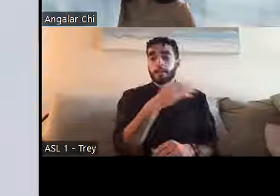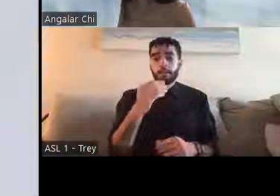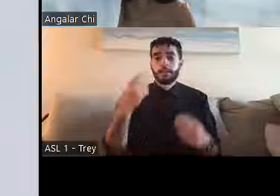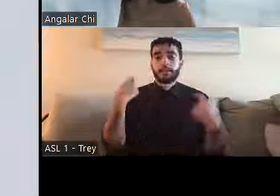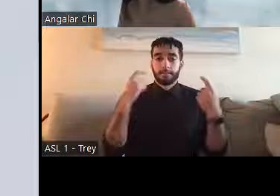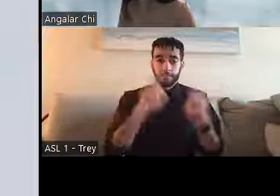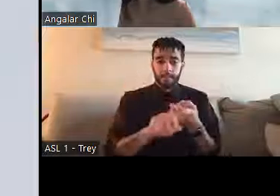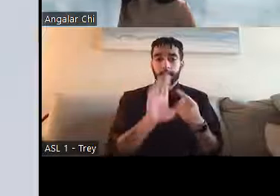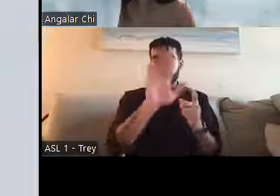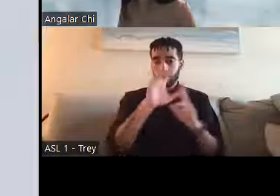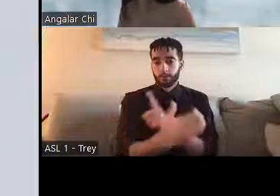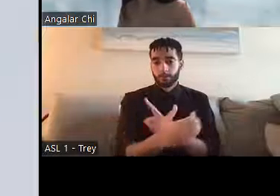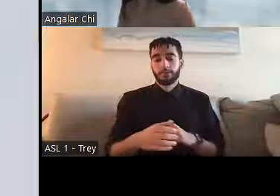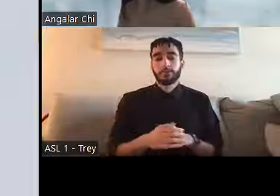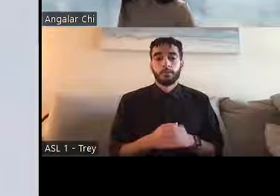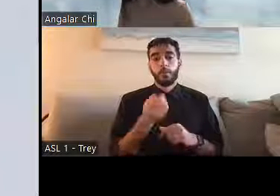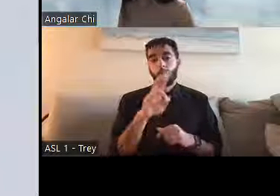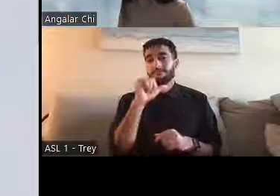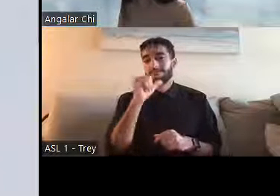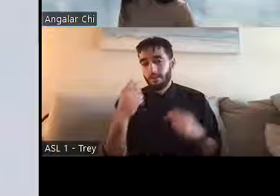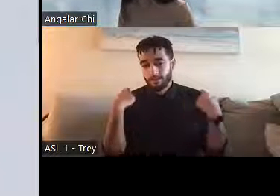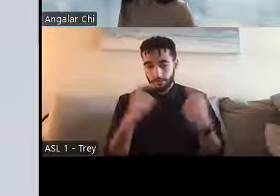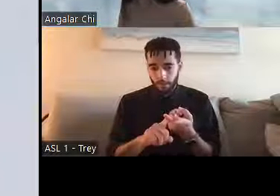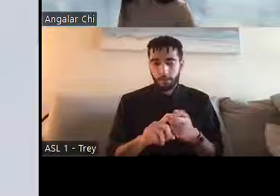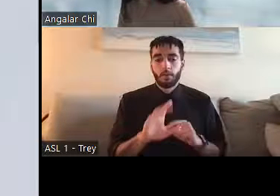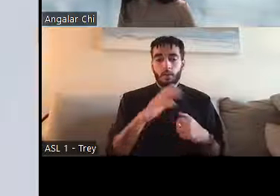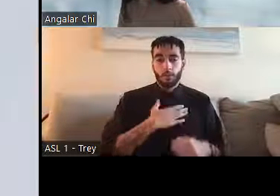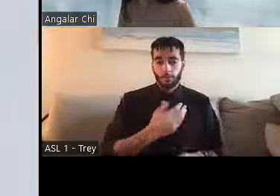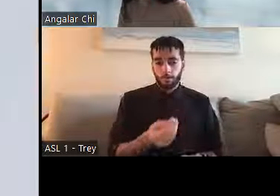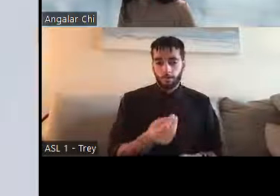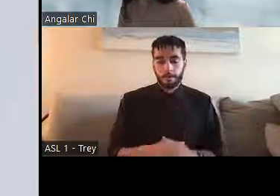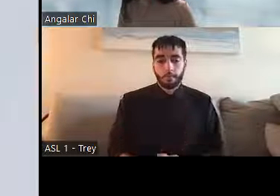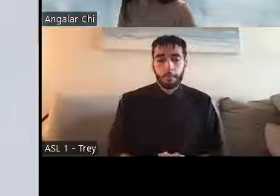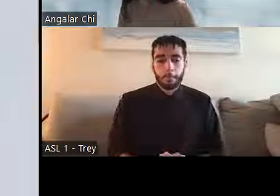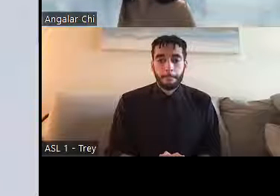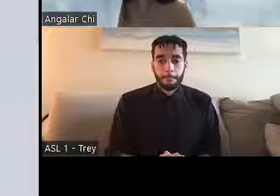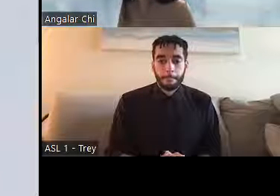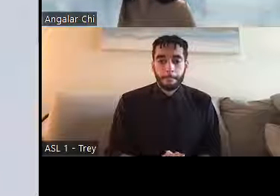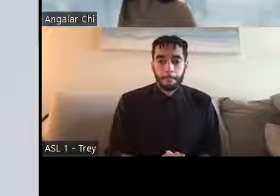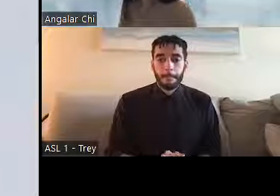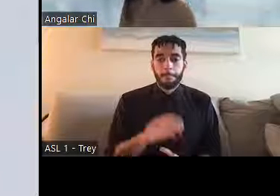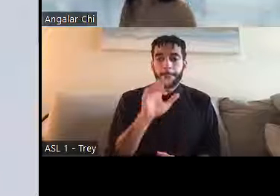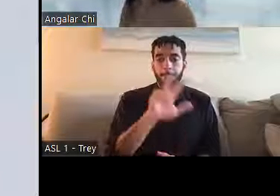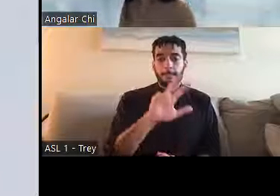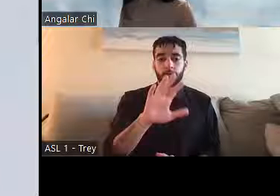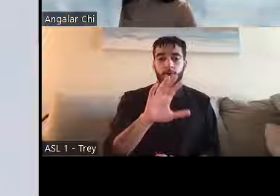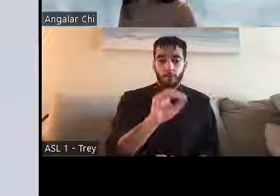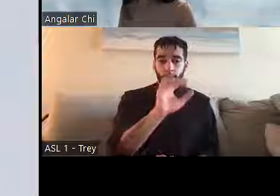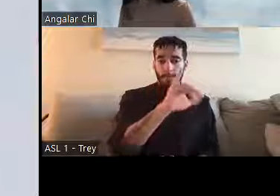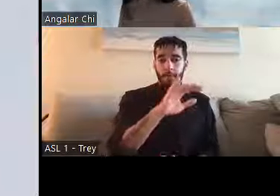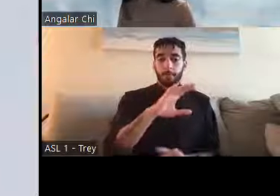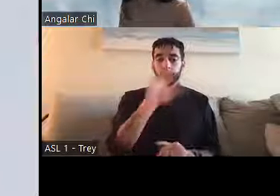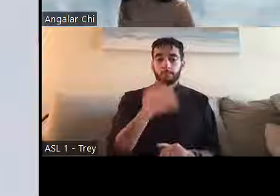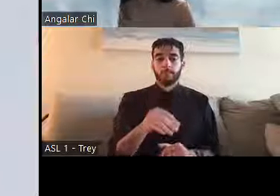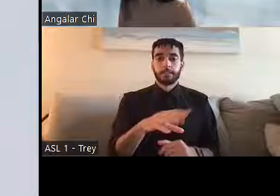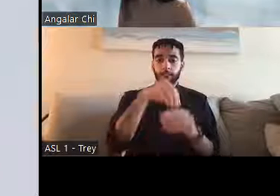identified as non-Hispanic white, and nearly 30% identified as Hispanic. So the takeaway for this slide is